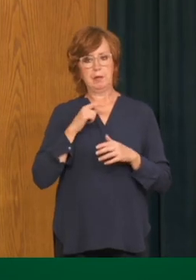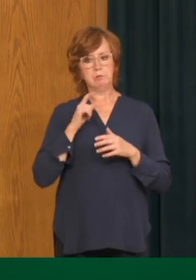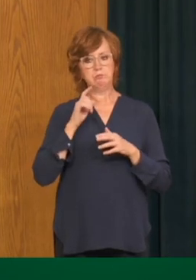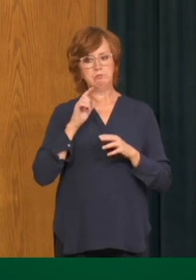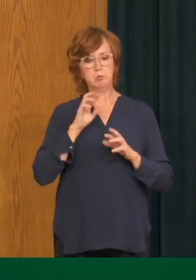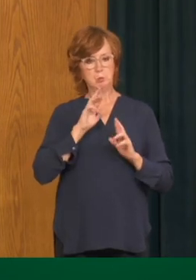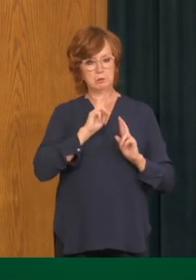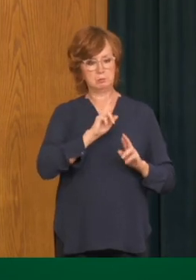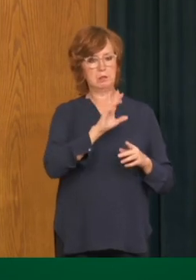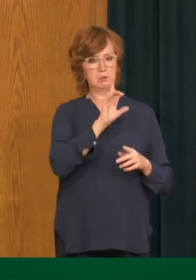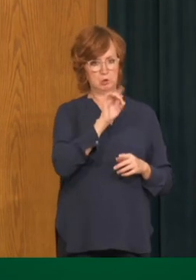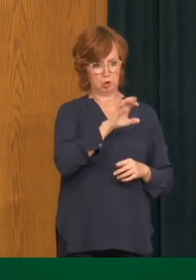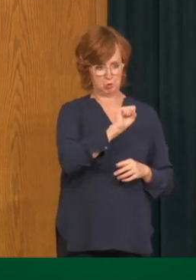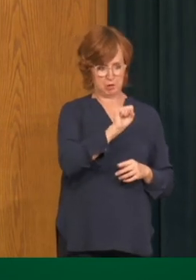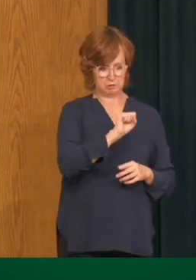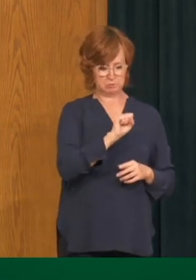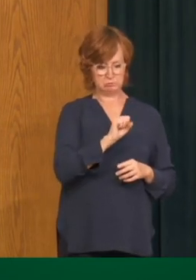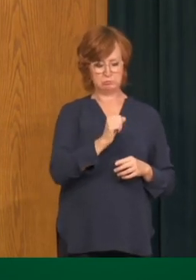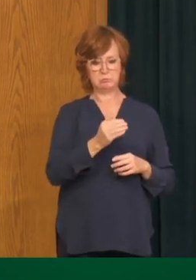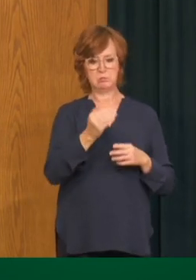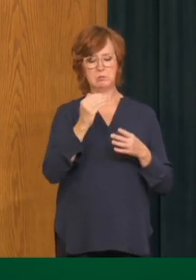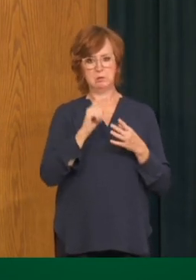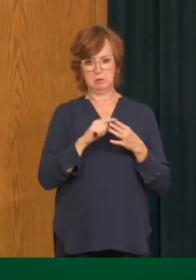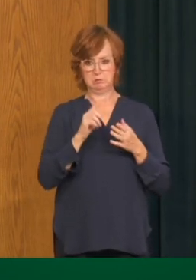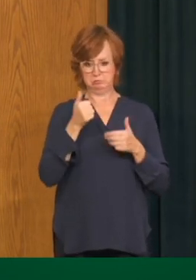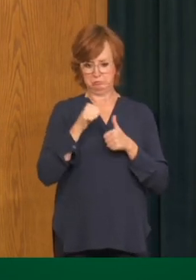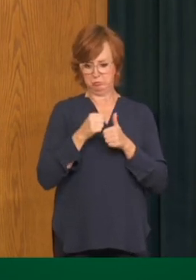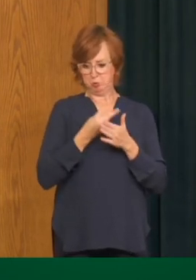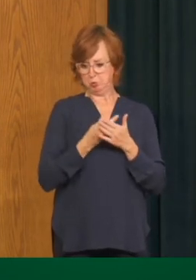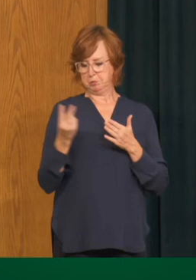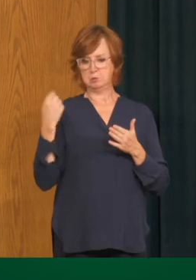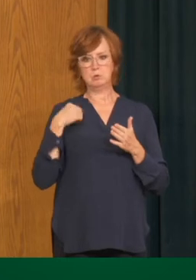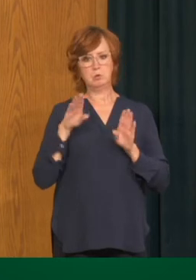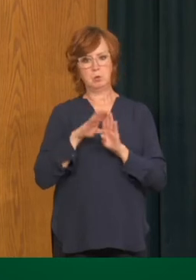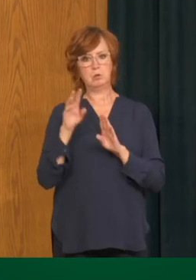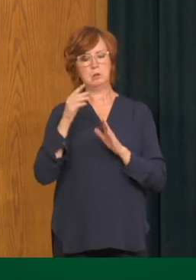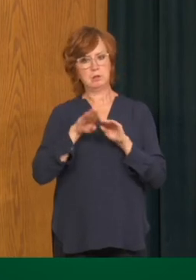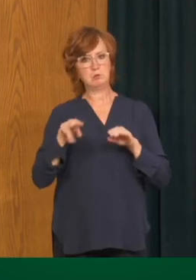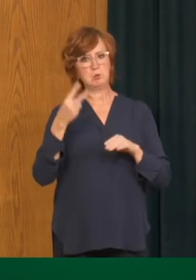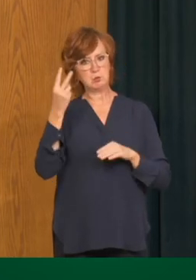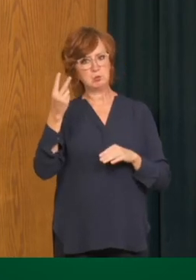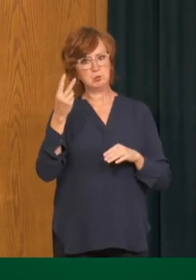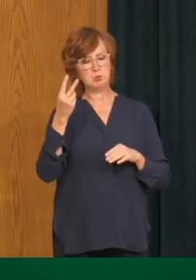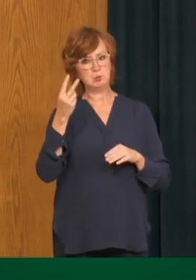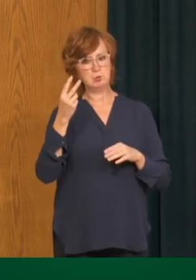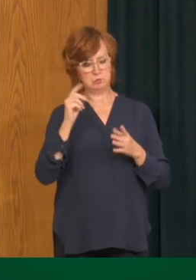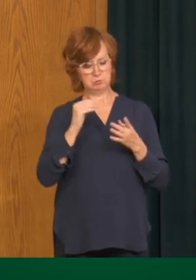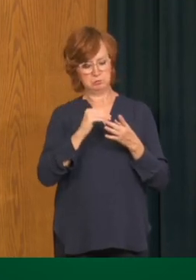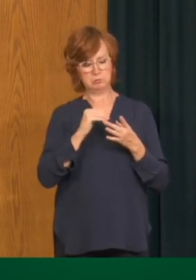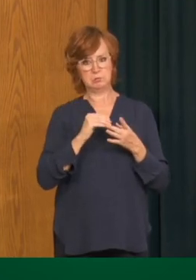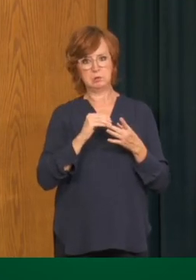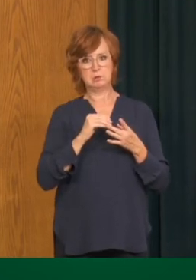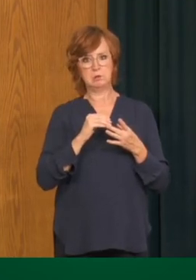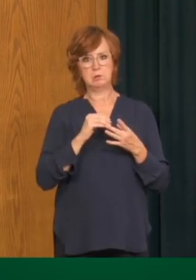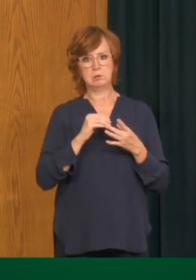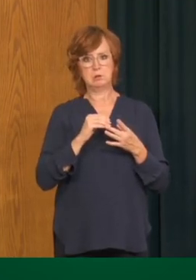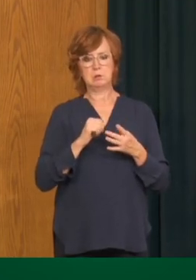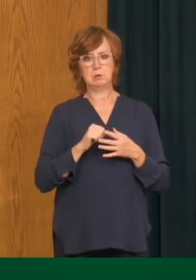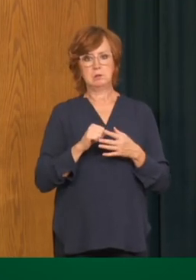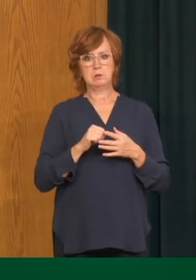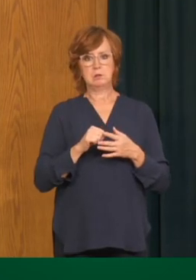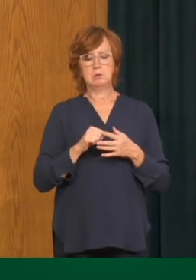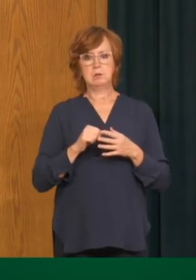operational levels a couple of weeks ago. We're in discussions in specific instances. Should we be operating at a level 3 response